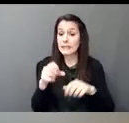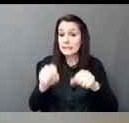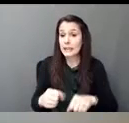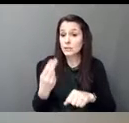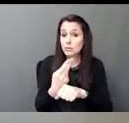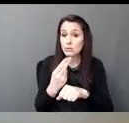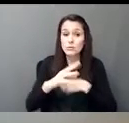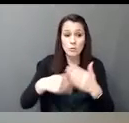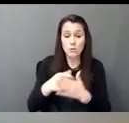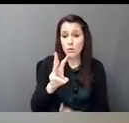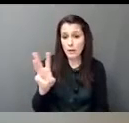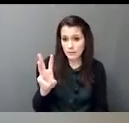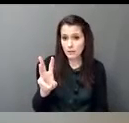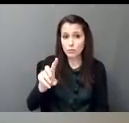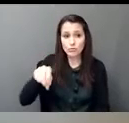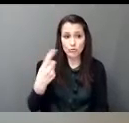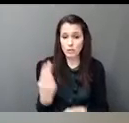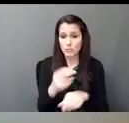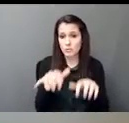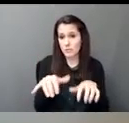website with just your keyboard?